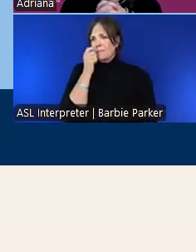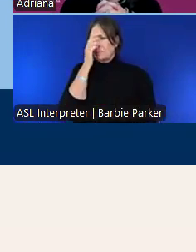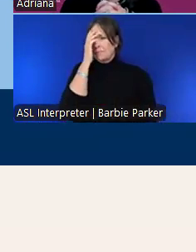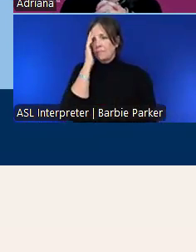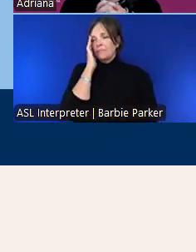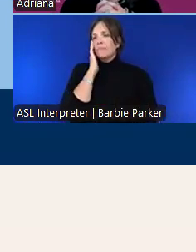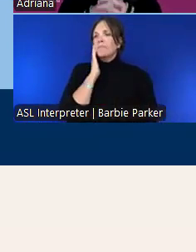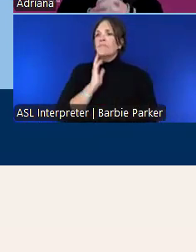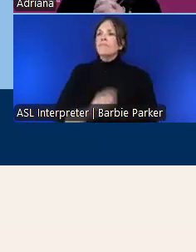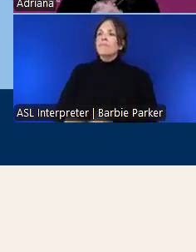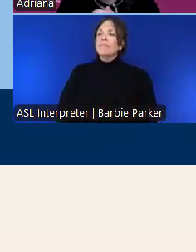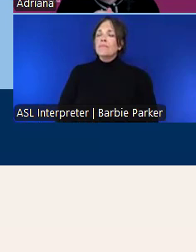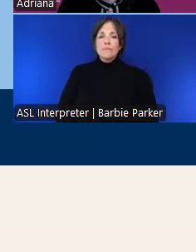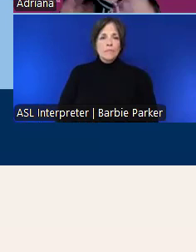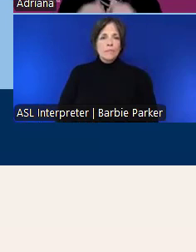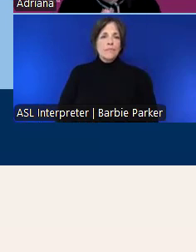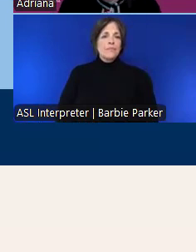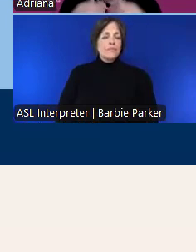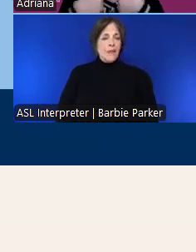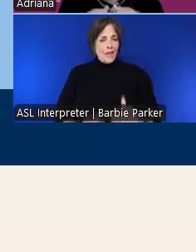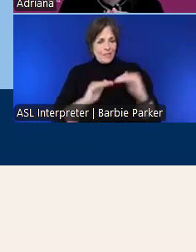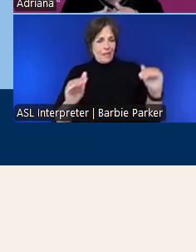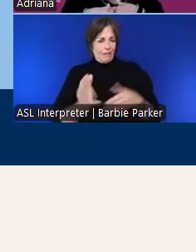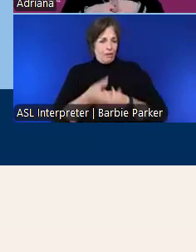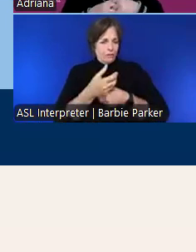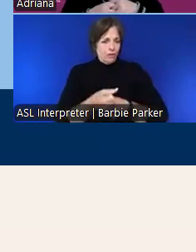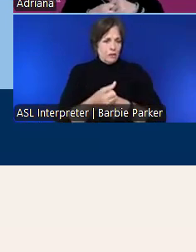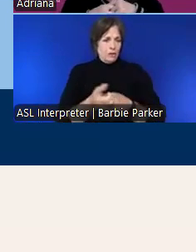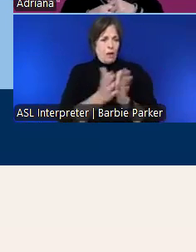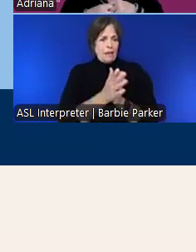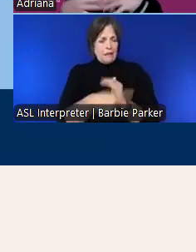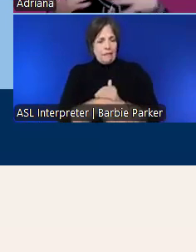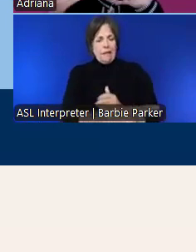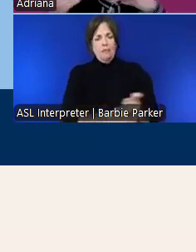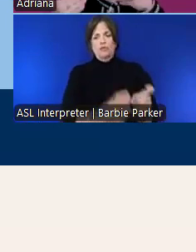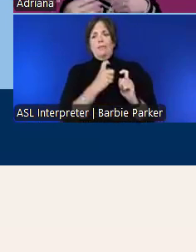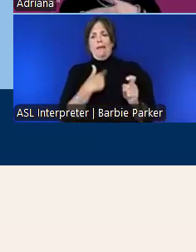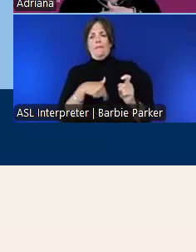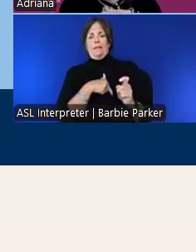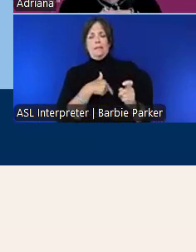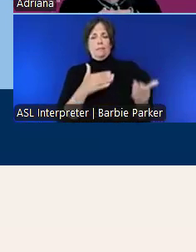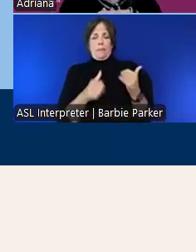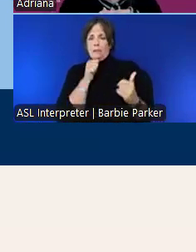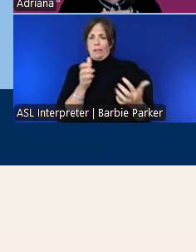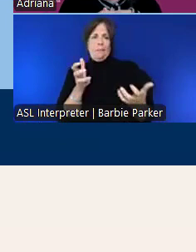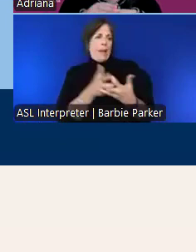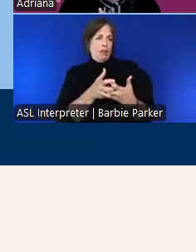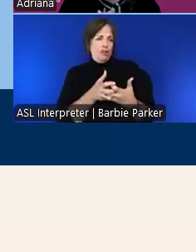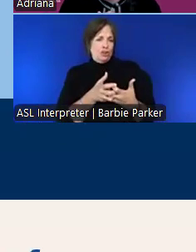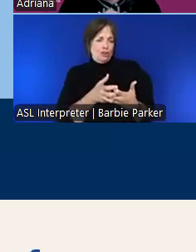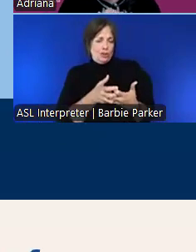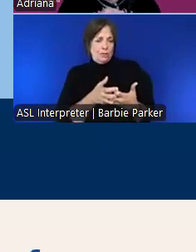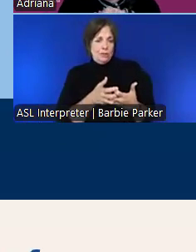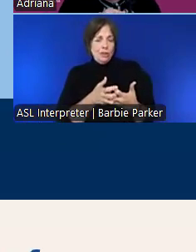that you know, we're asking people to place or to give us, you know, may not match. We're talking about the fact that